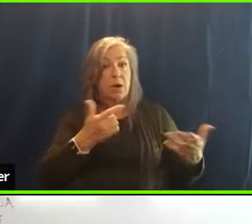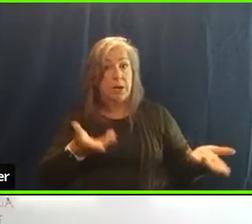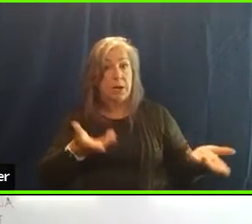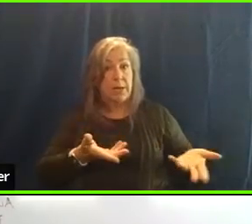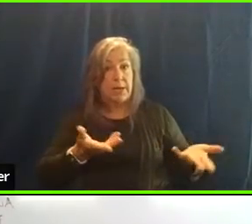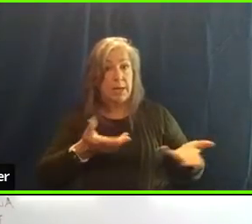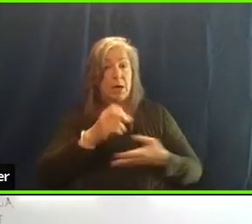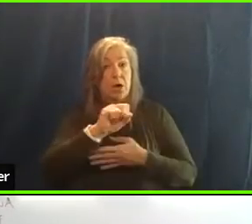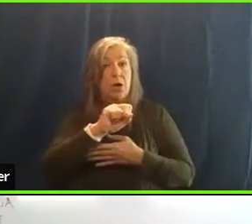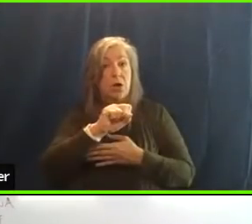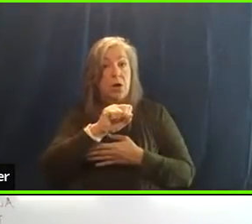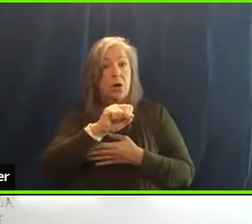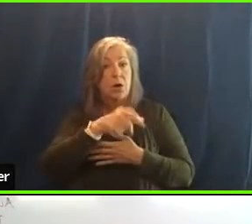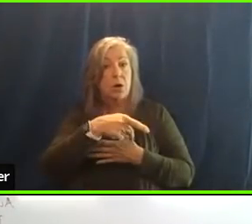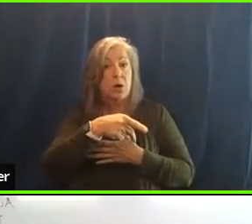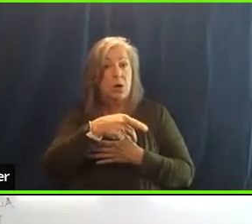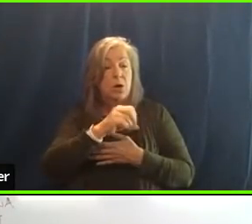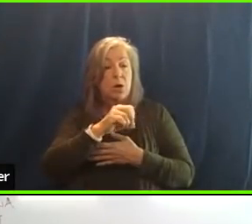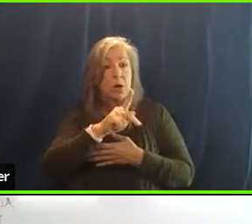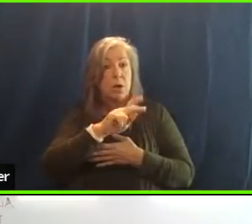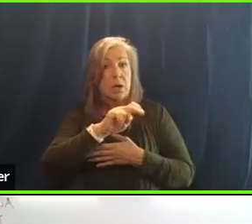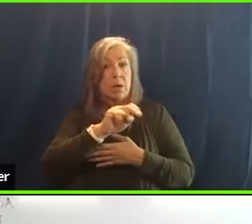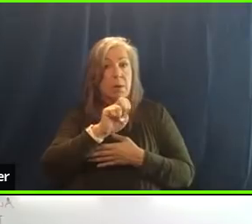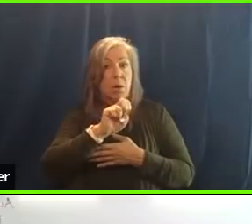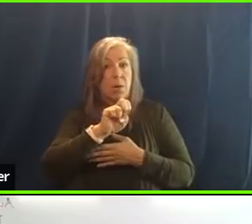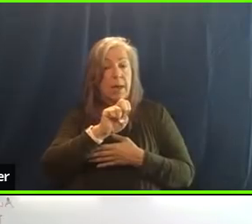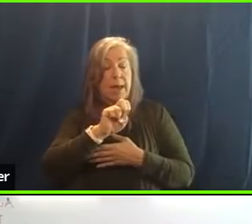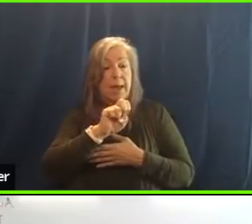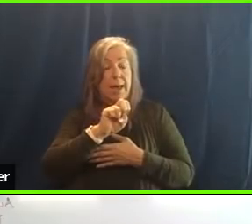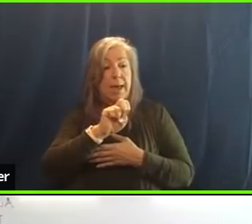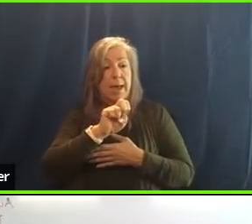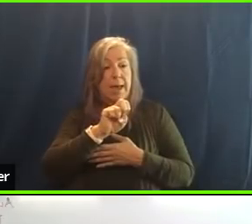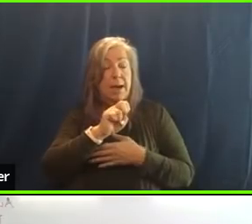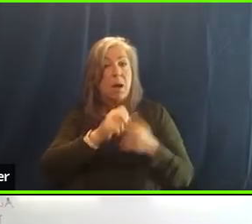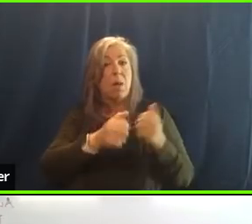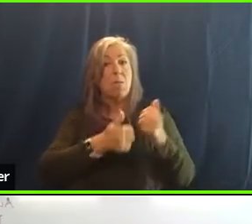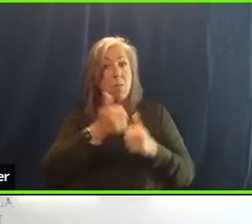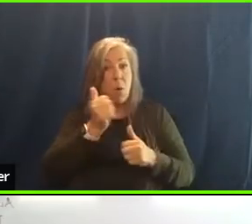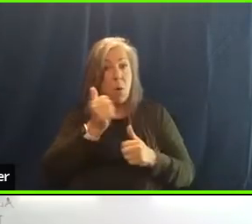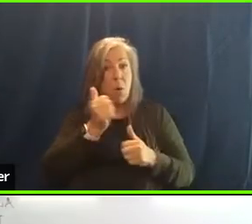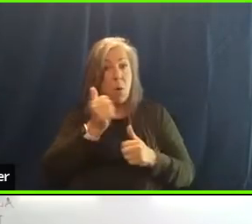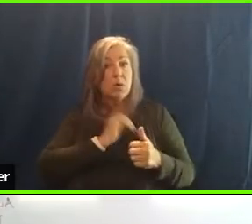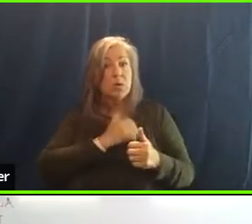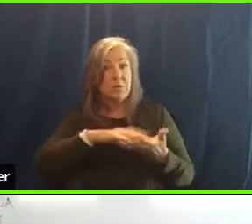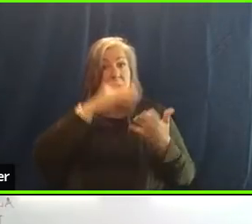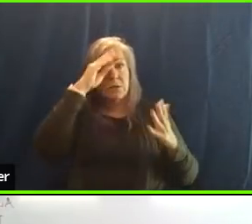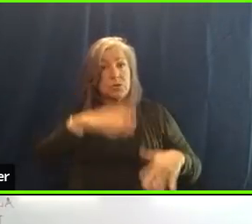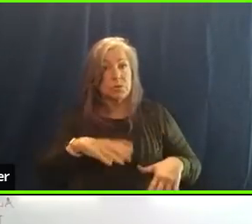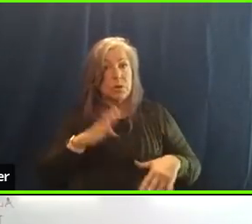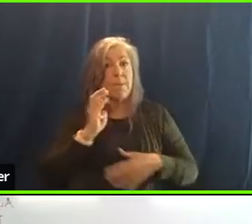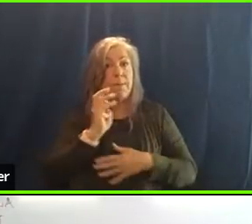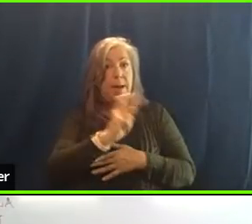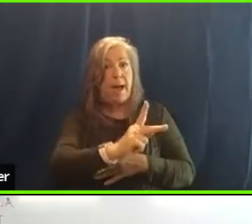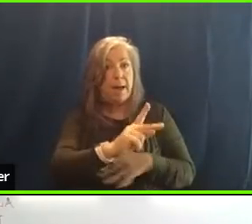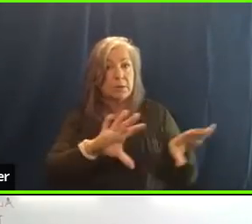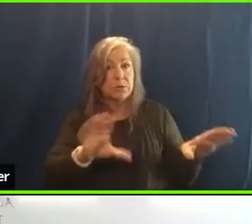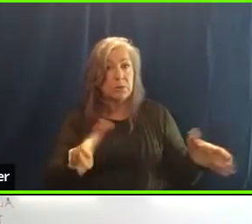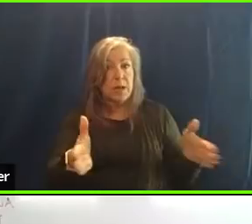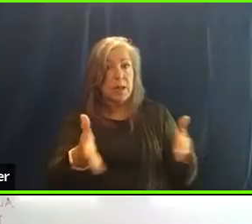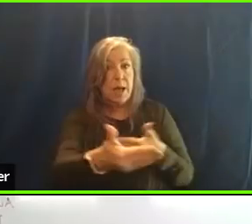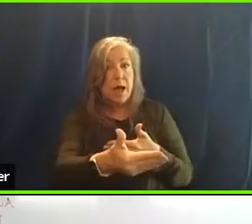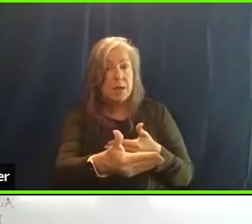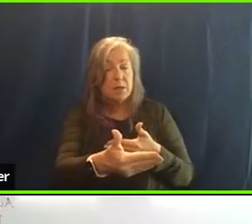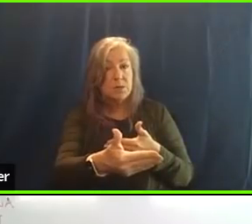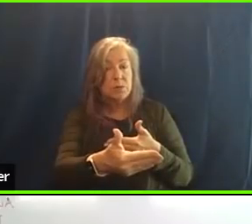have back to in-person learning with most of our students. So why are you trying to set up kindergarten through